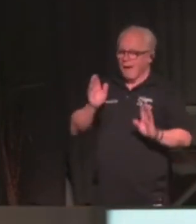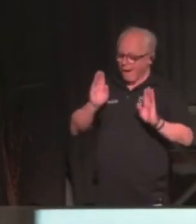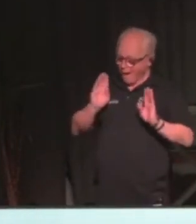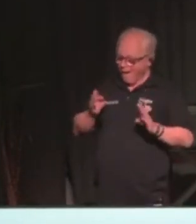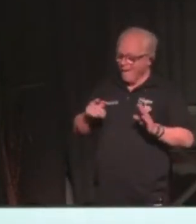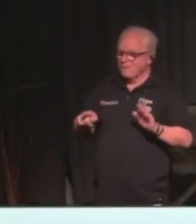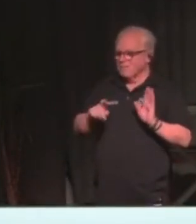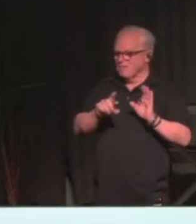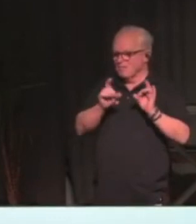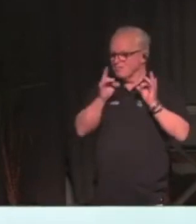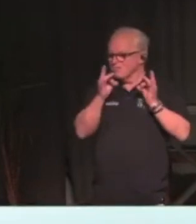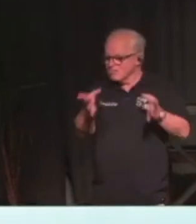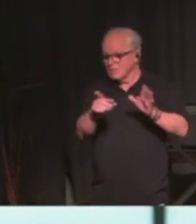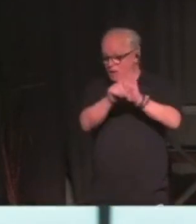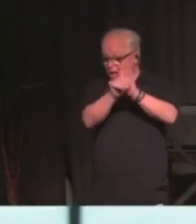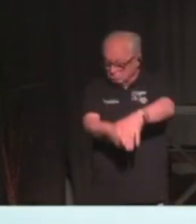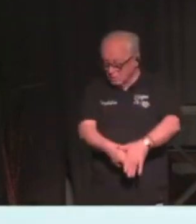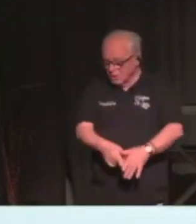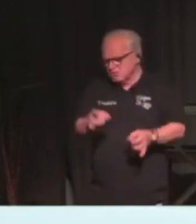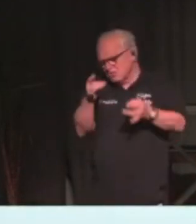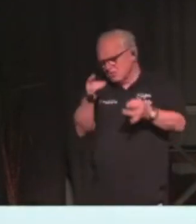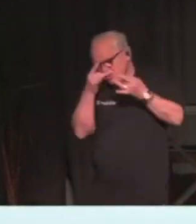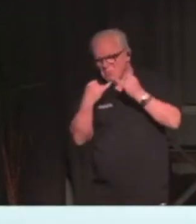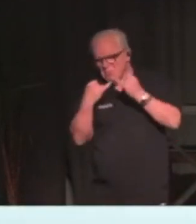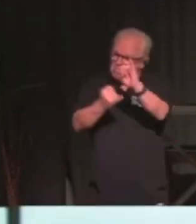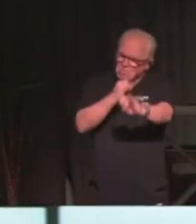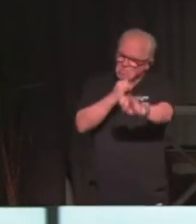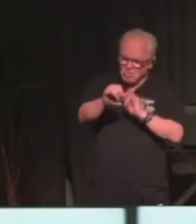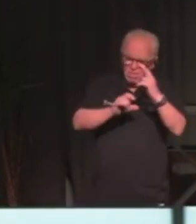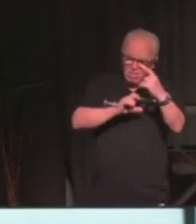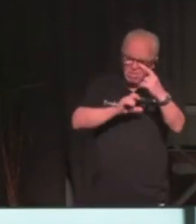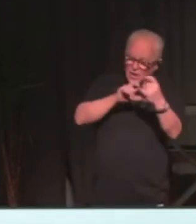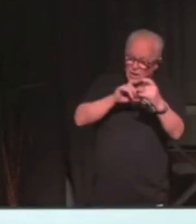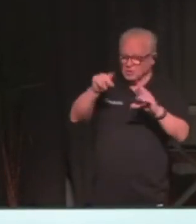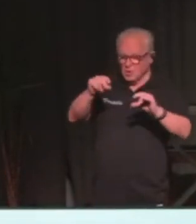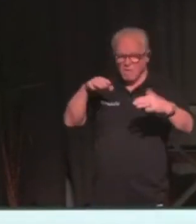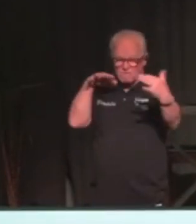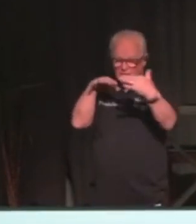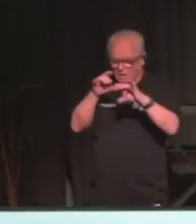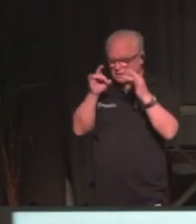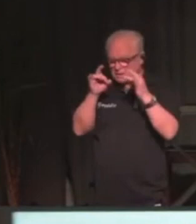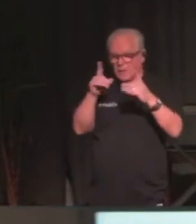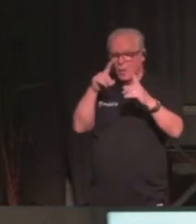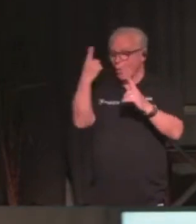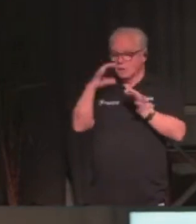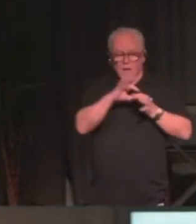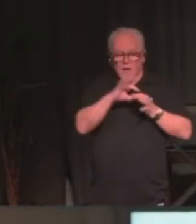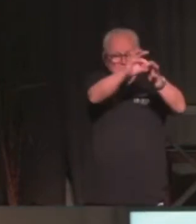no condemnation, no accusations, no fighting, one accord.